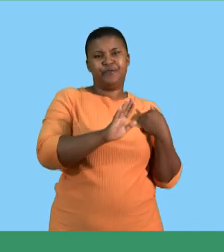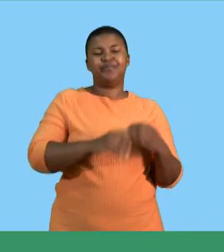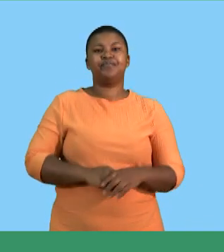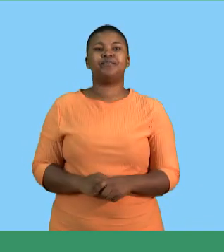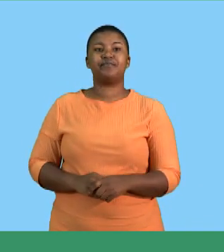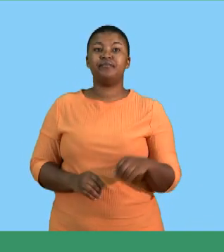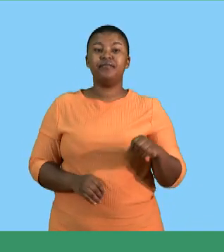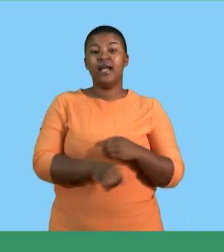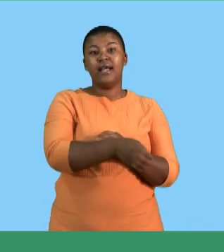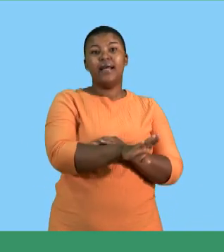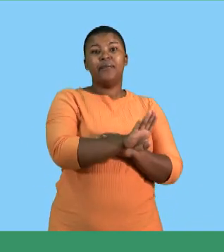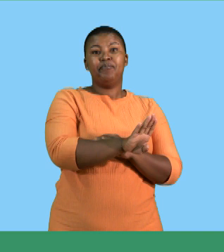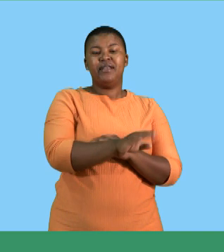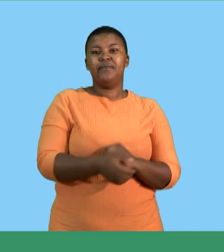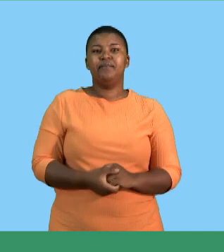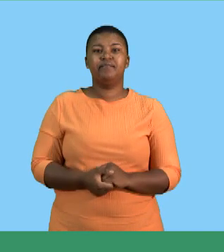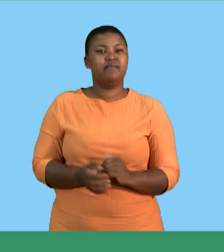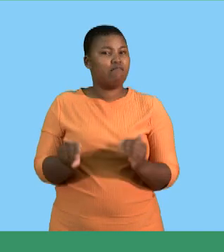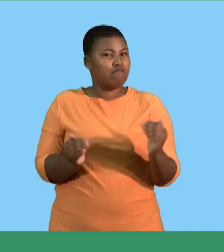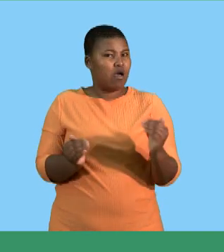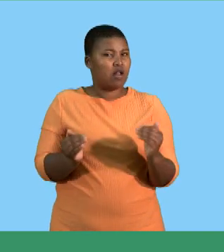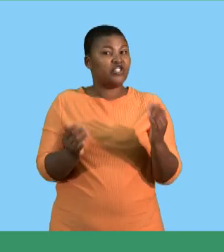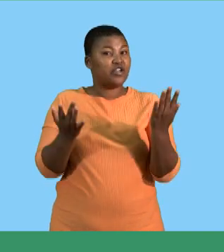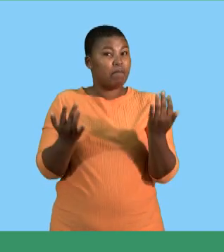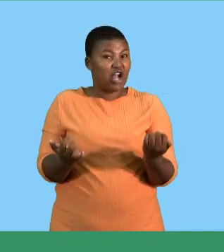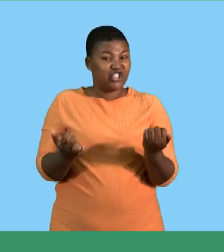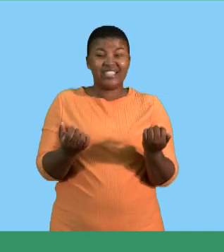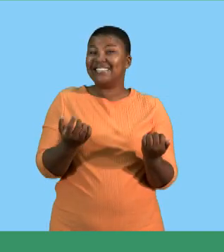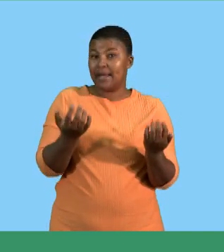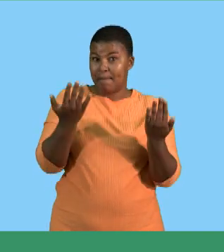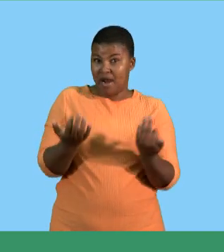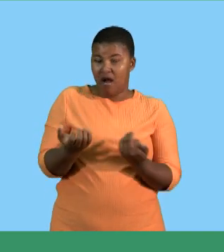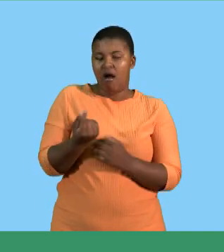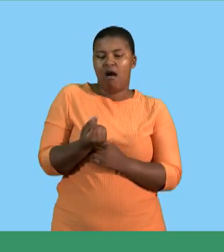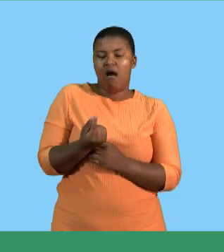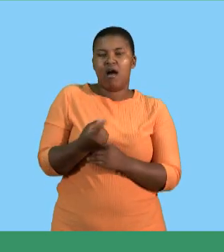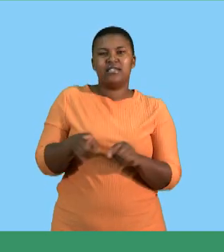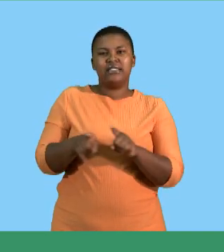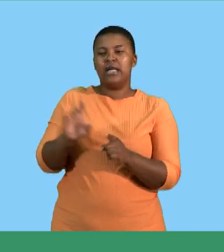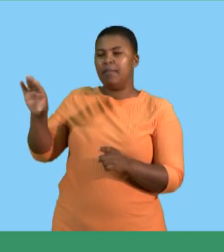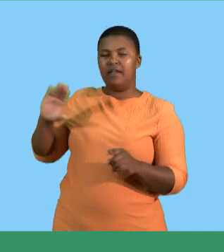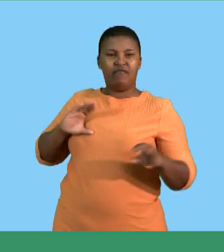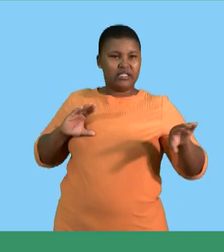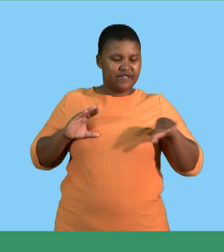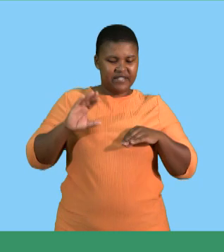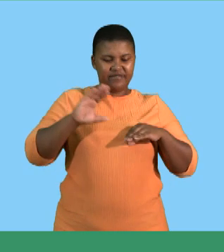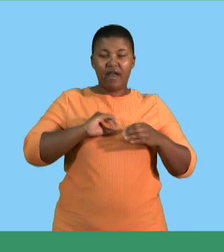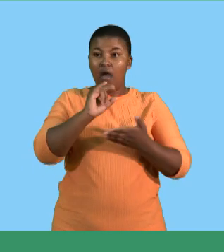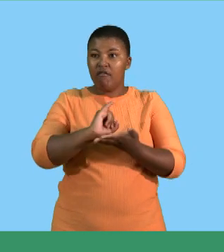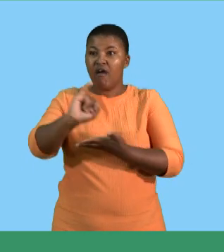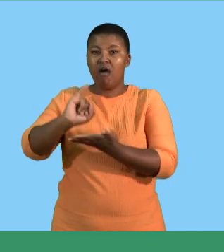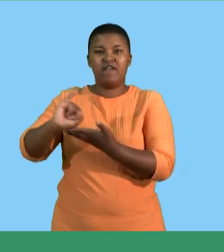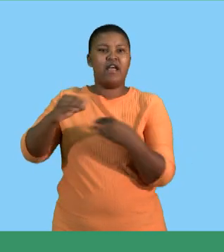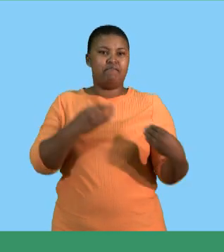business. Then B, managing the budget. There's our clue, budget and investments of